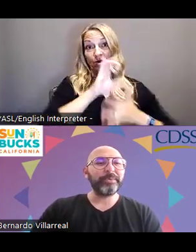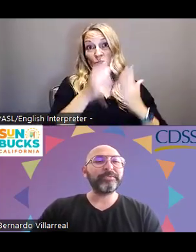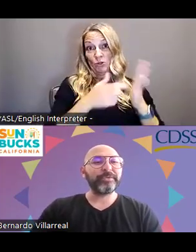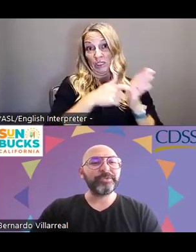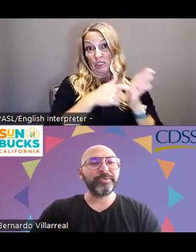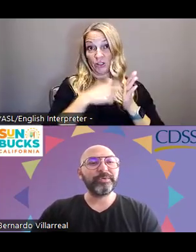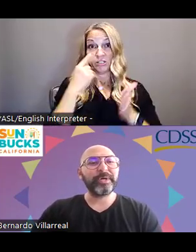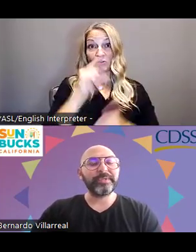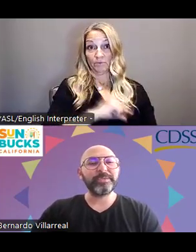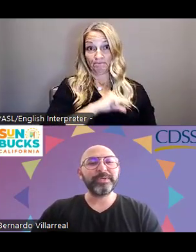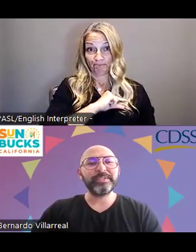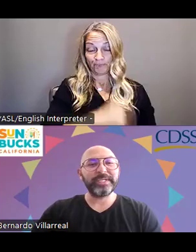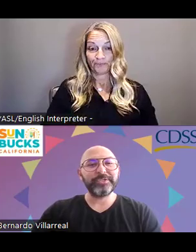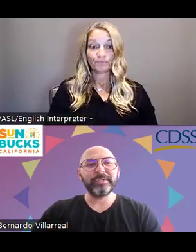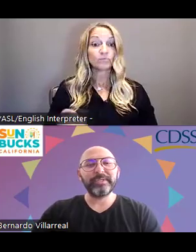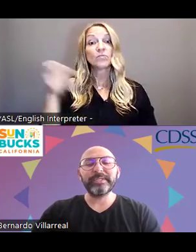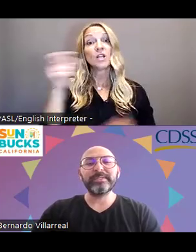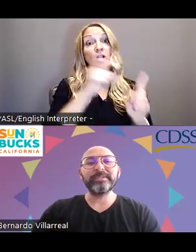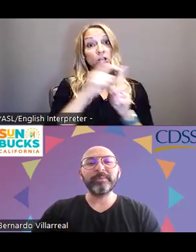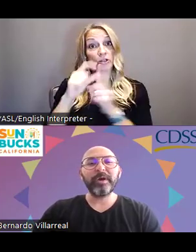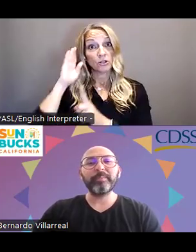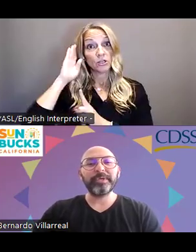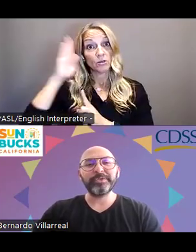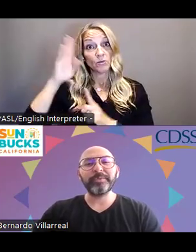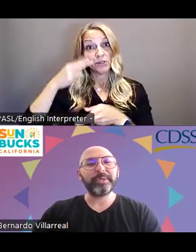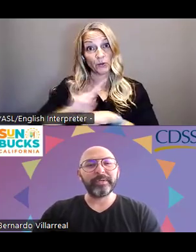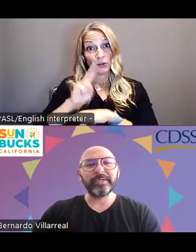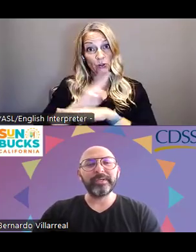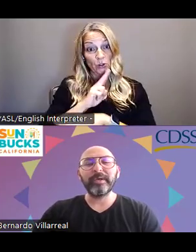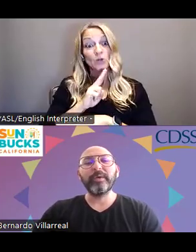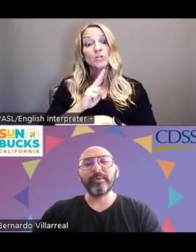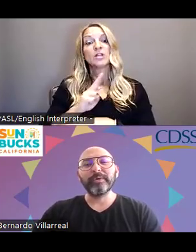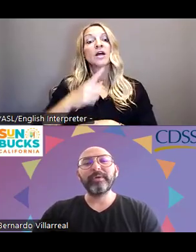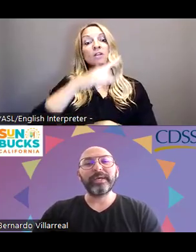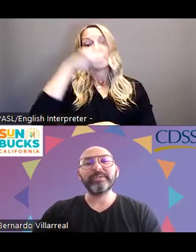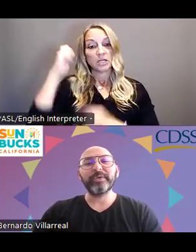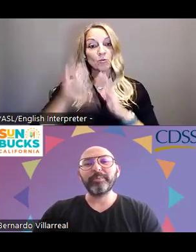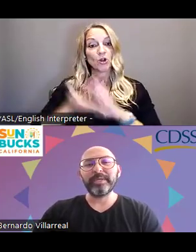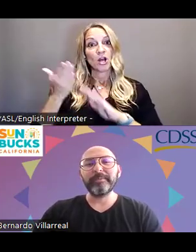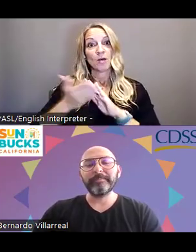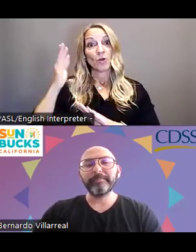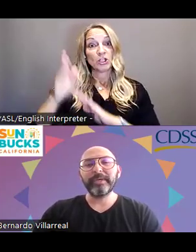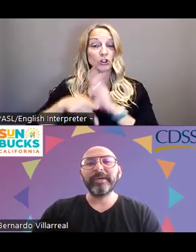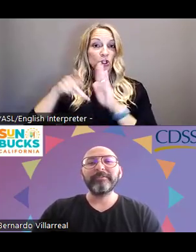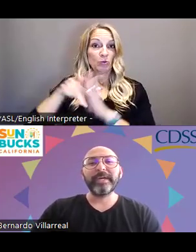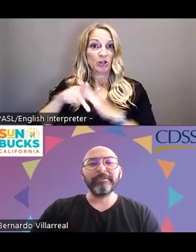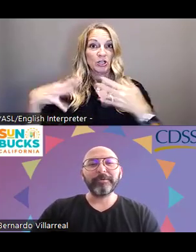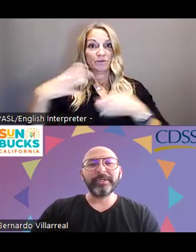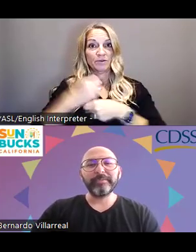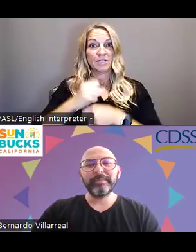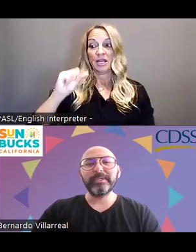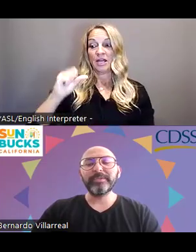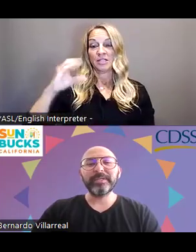Another term we may refer to throughout this presentation is the Summer Operational Period, or SOP.